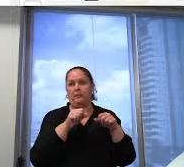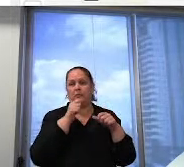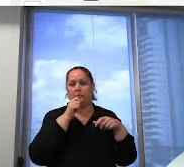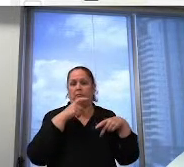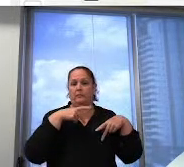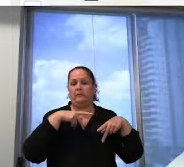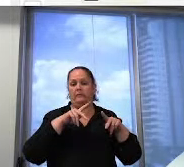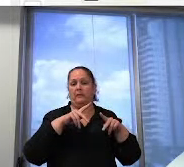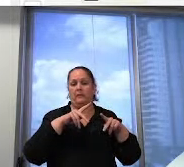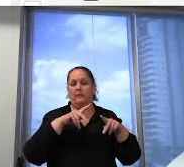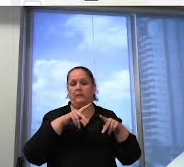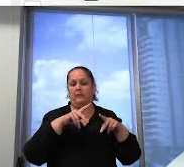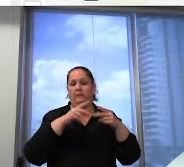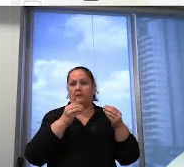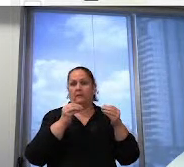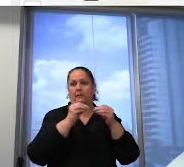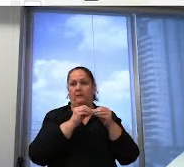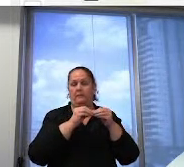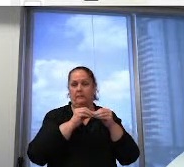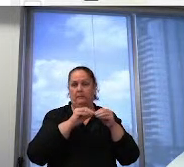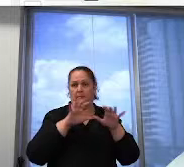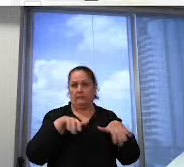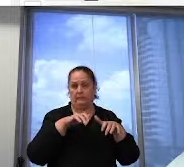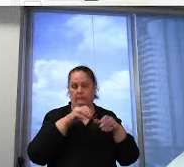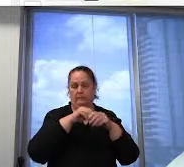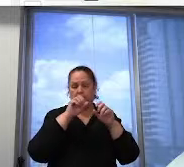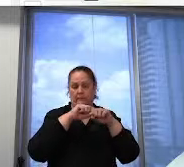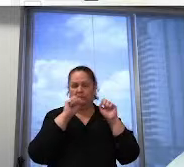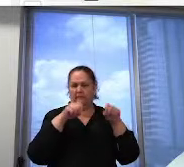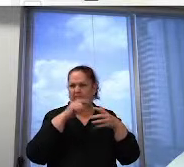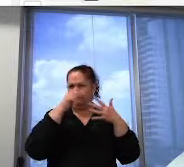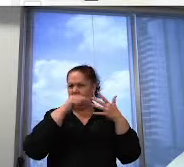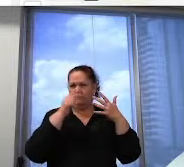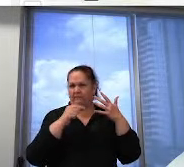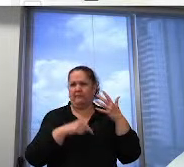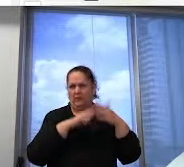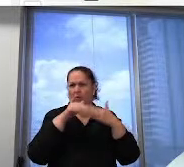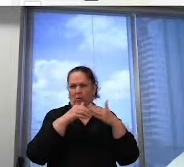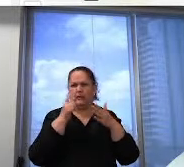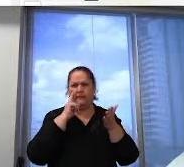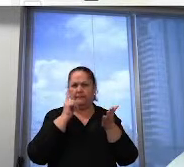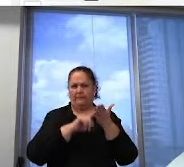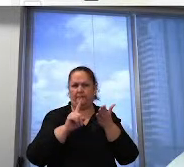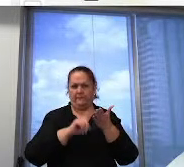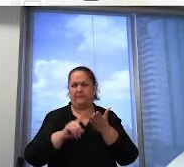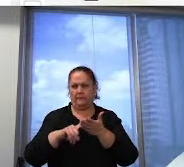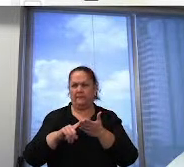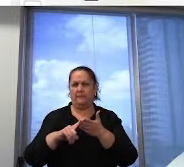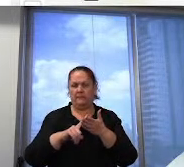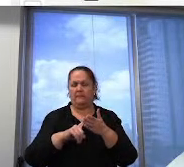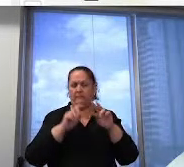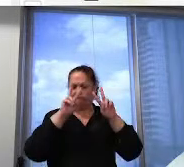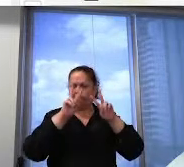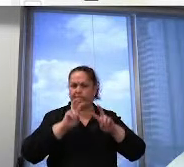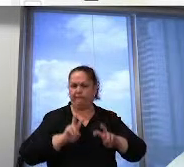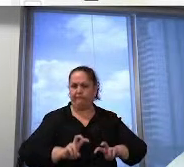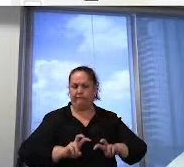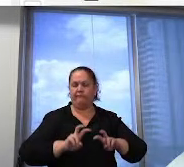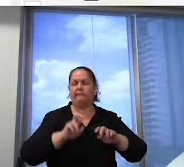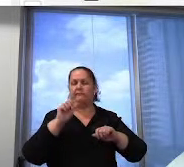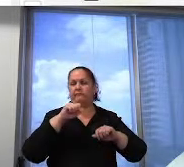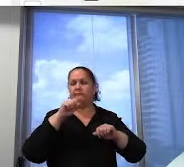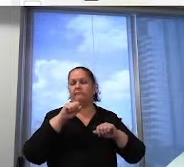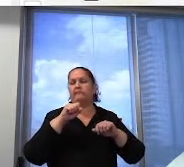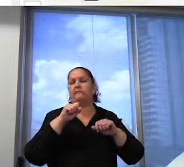to be able to allow more interconnectivity in the system. All that is studied through an analysis